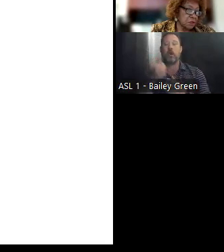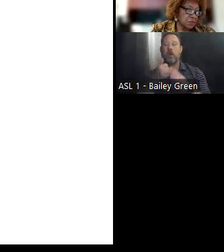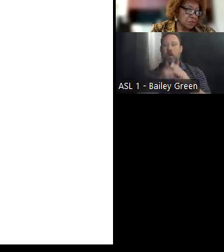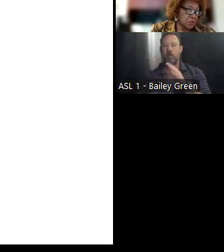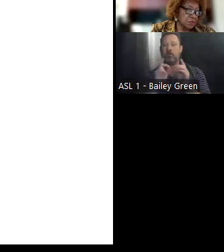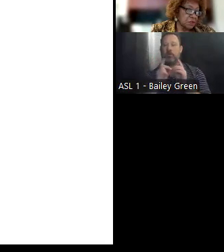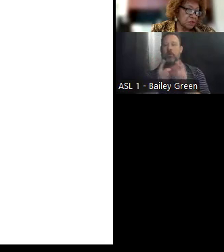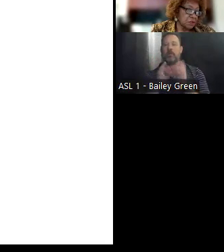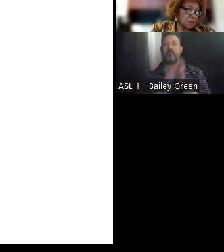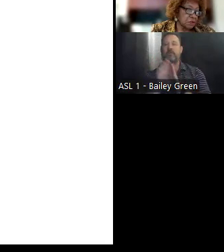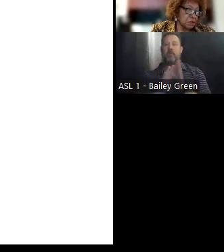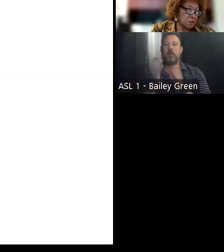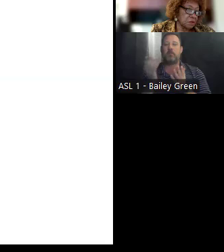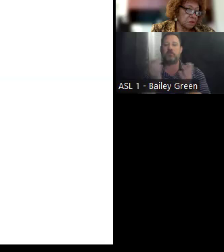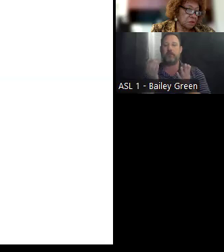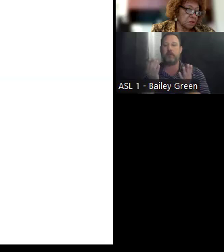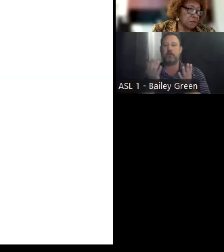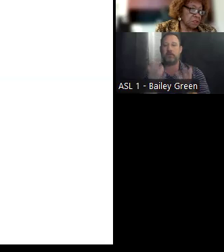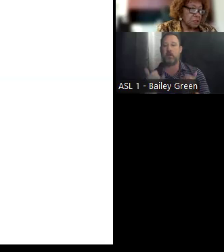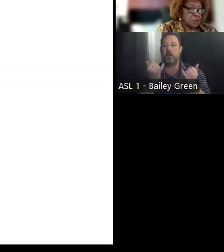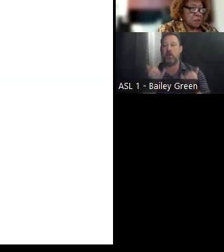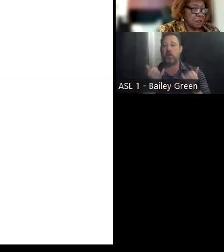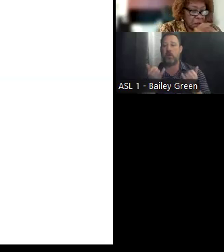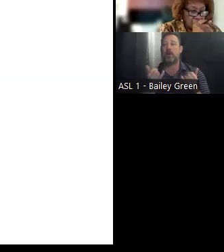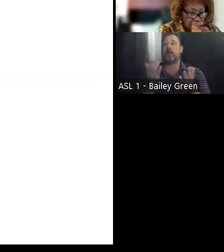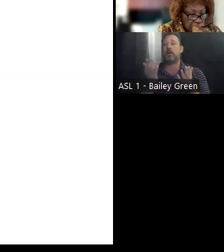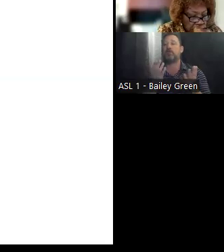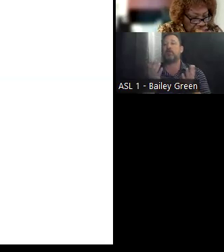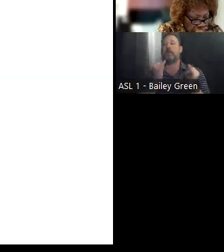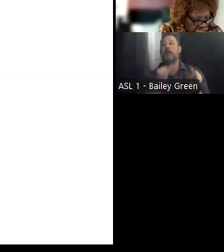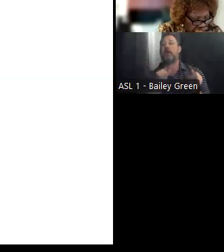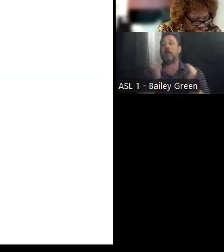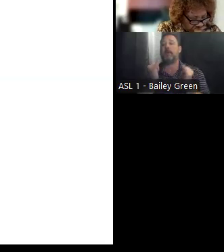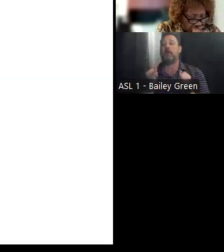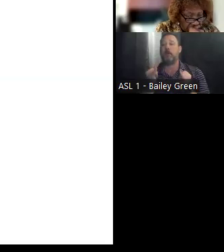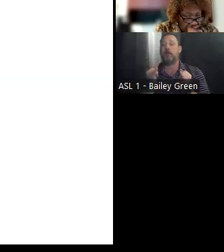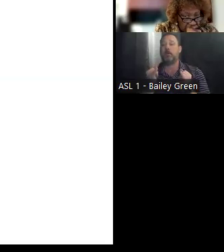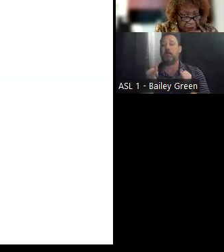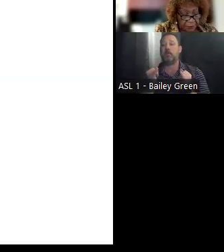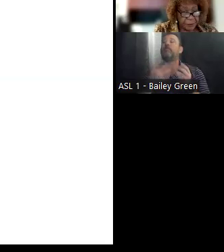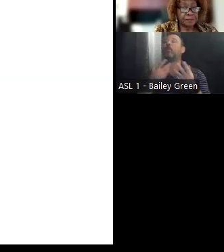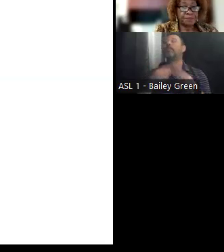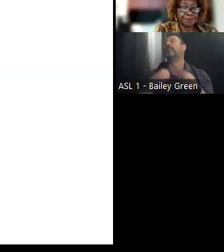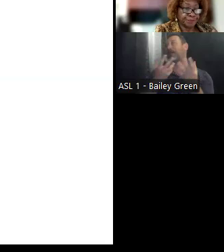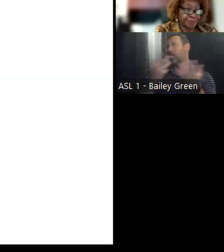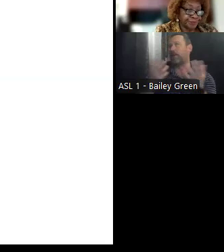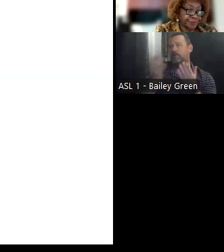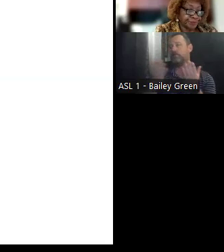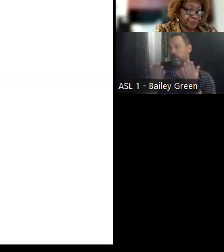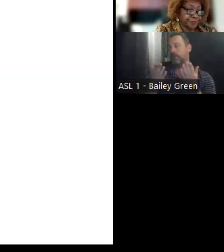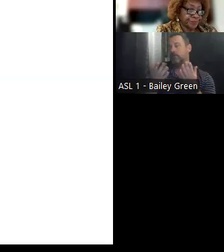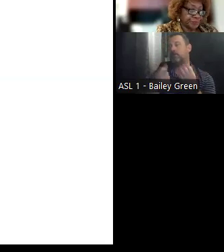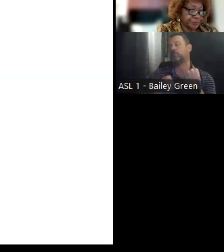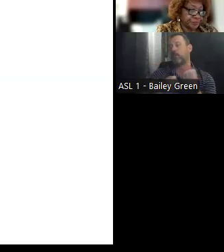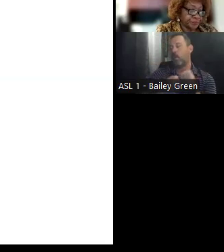of Developmental Services. We are currently serving an individual. We provide a lot of services,